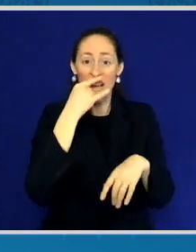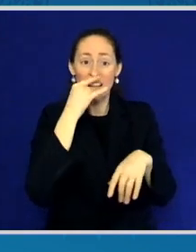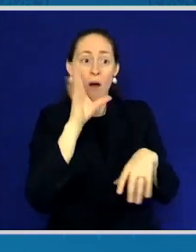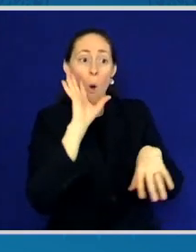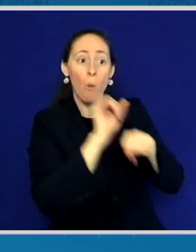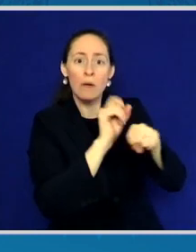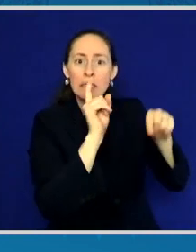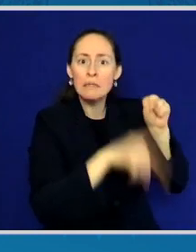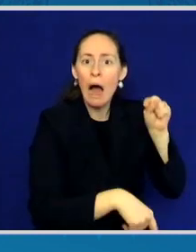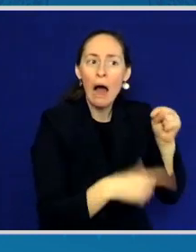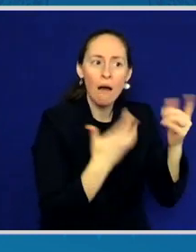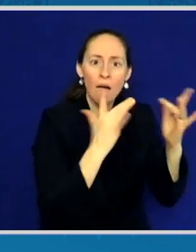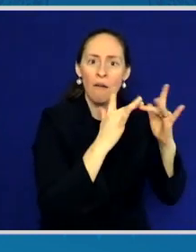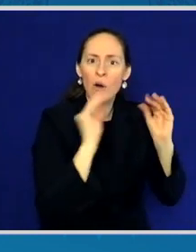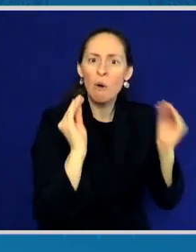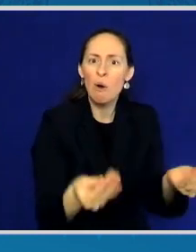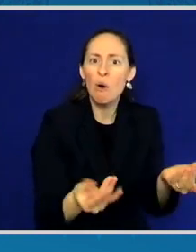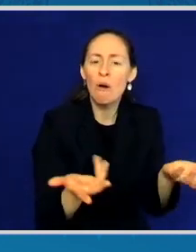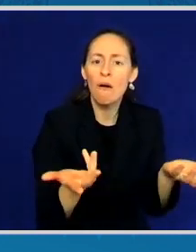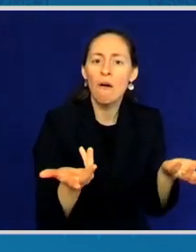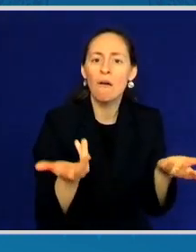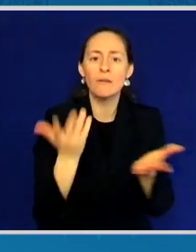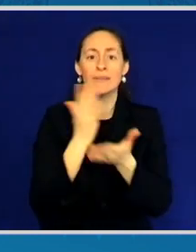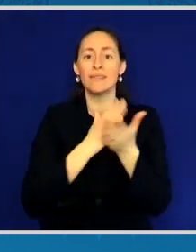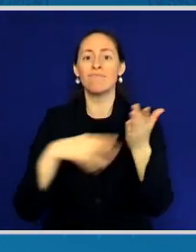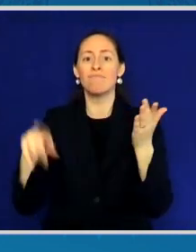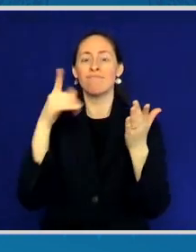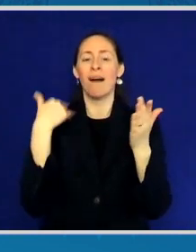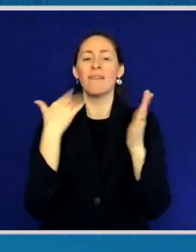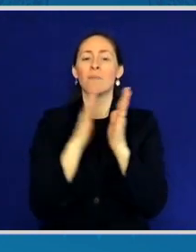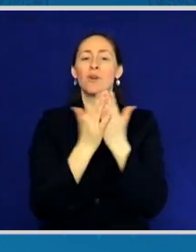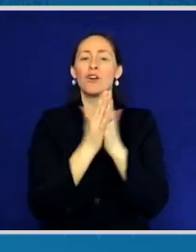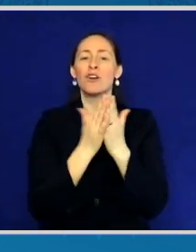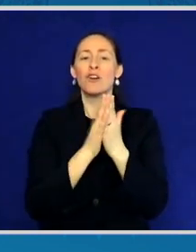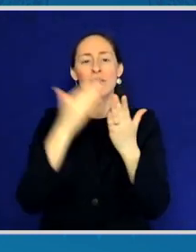had Encyclopedia Britannica. Well, let me tell you, that is a day gone by.